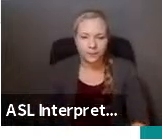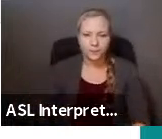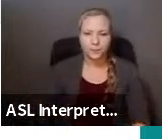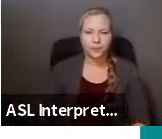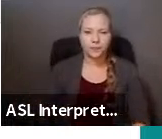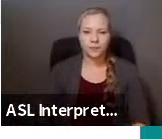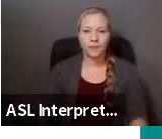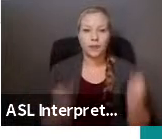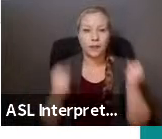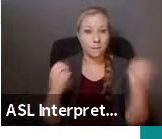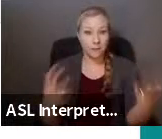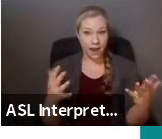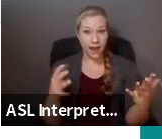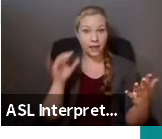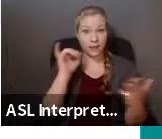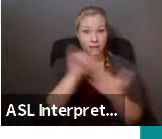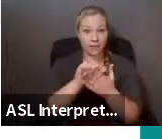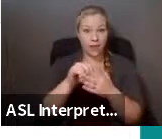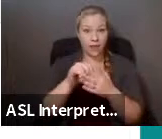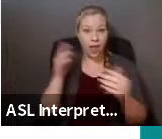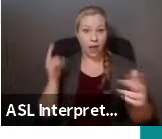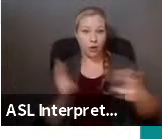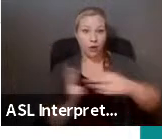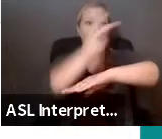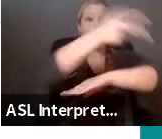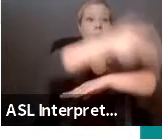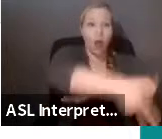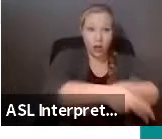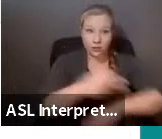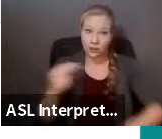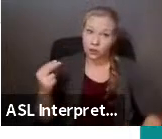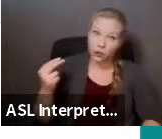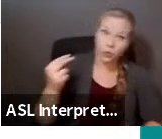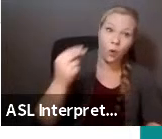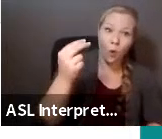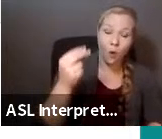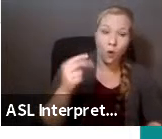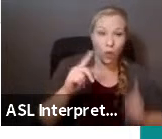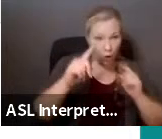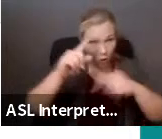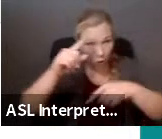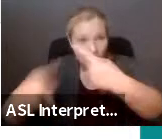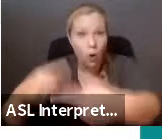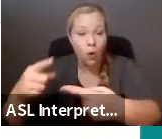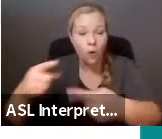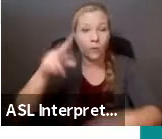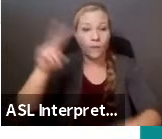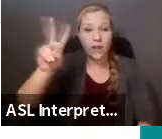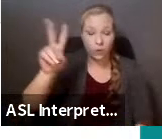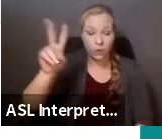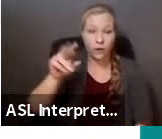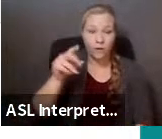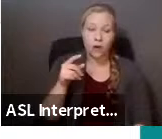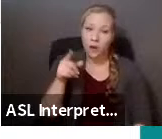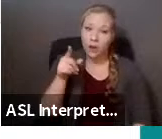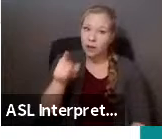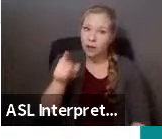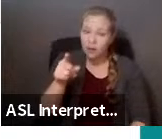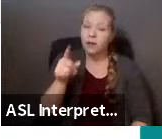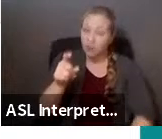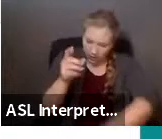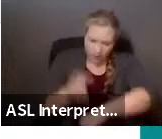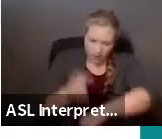across I-5 going north into Vancouver are going to be affected. And so that's a great opportunity to improve the sidewalks and